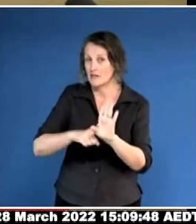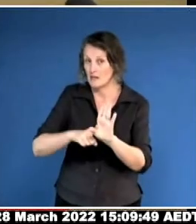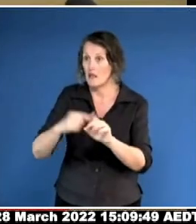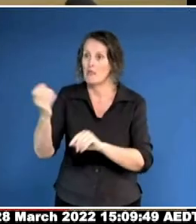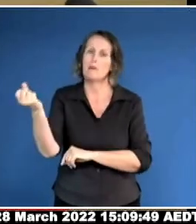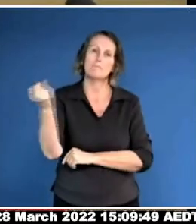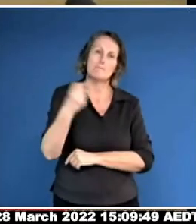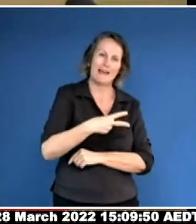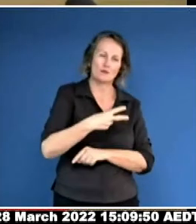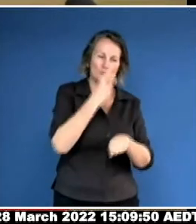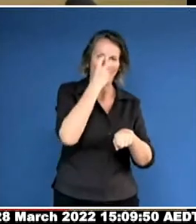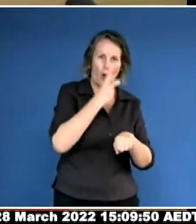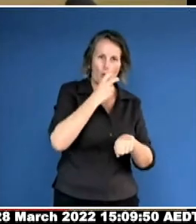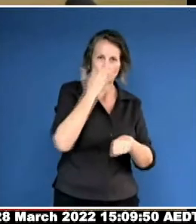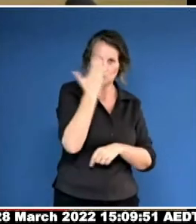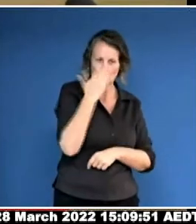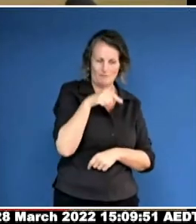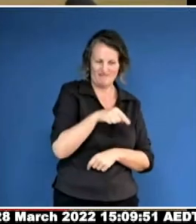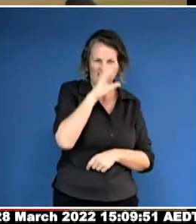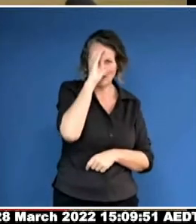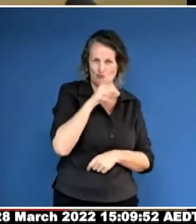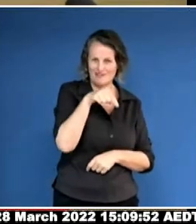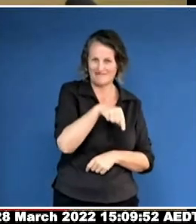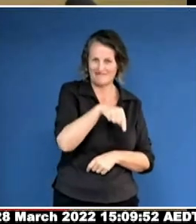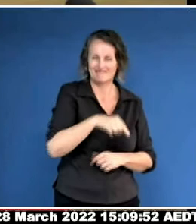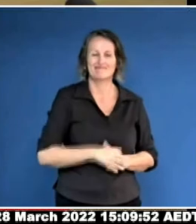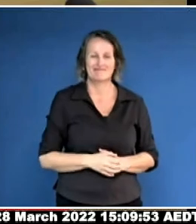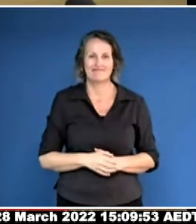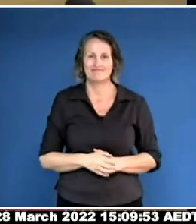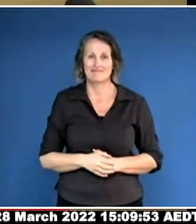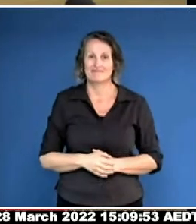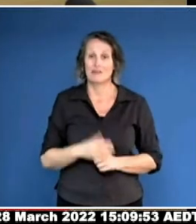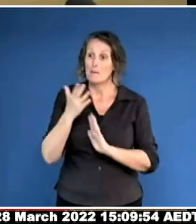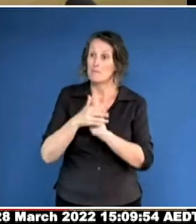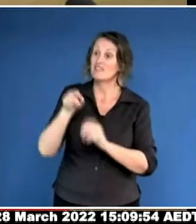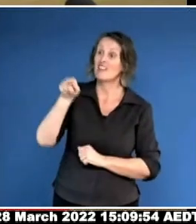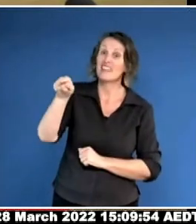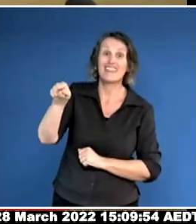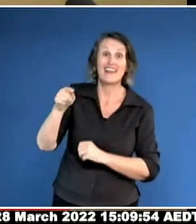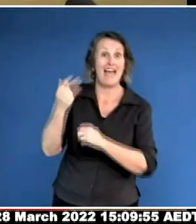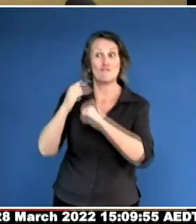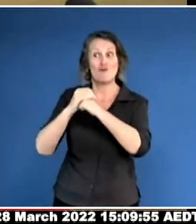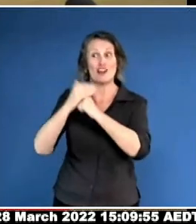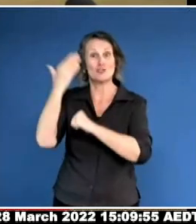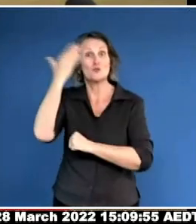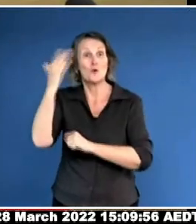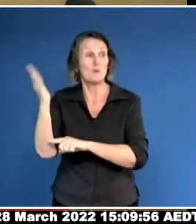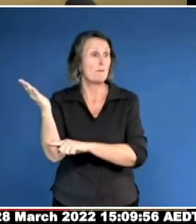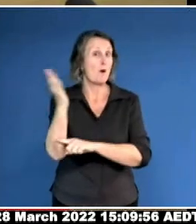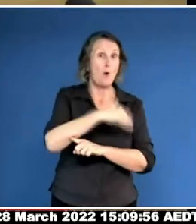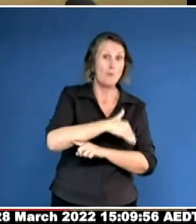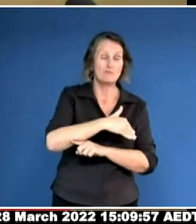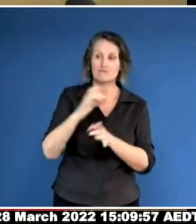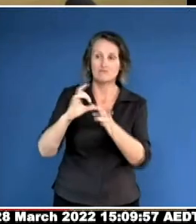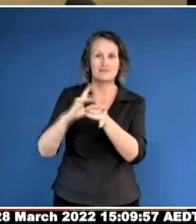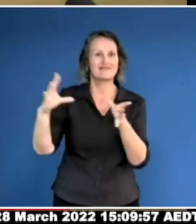before. This meant that the friendships I had formed through my schooling got broken. It was hard to